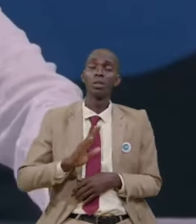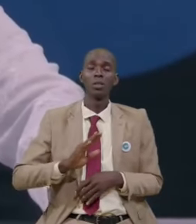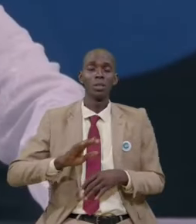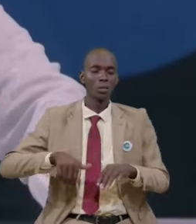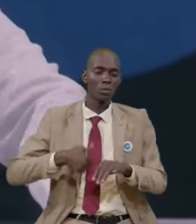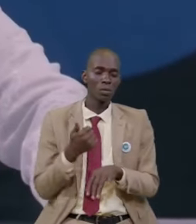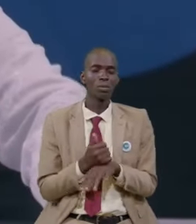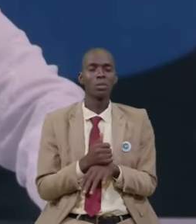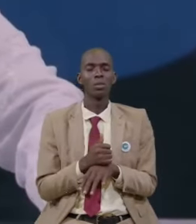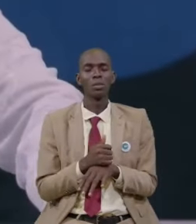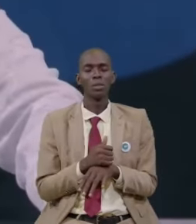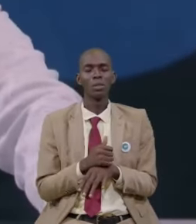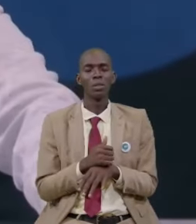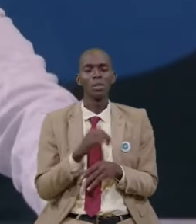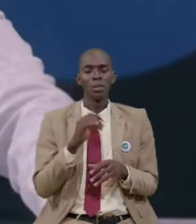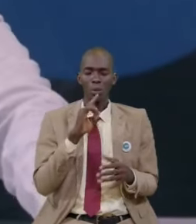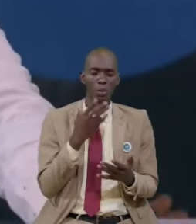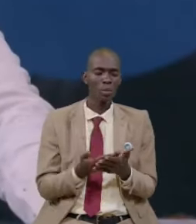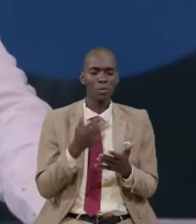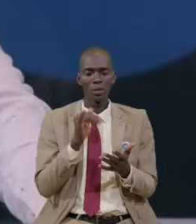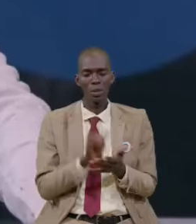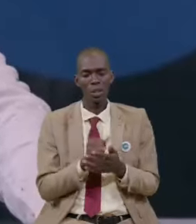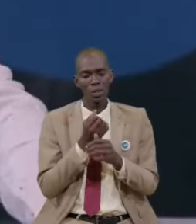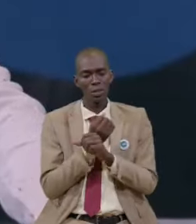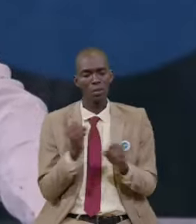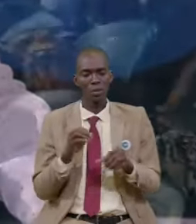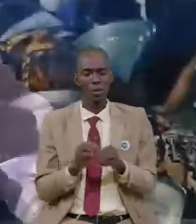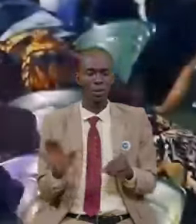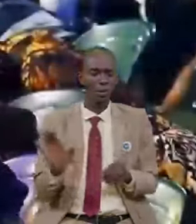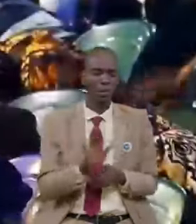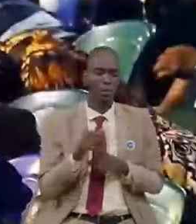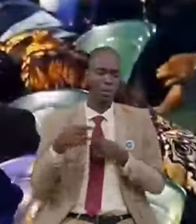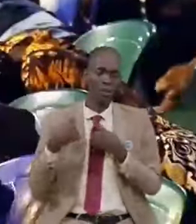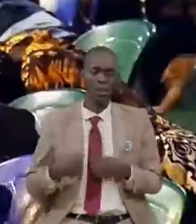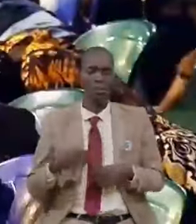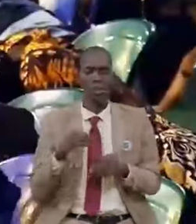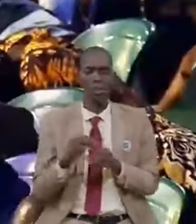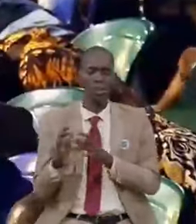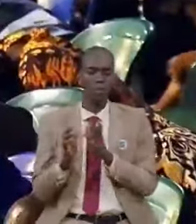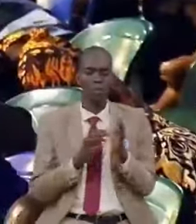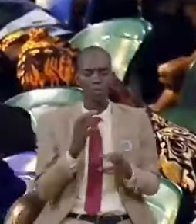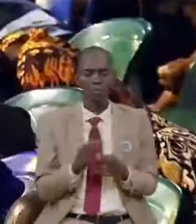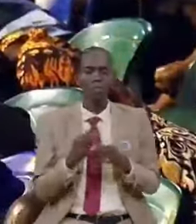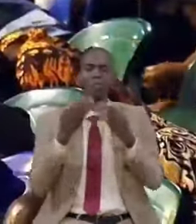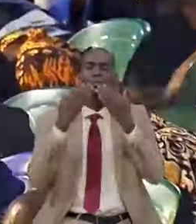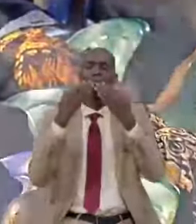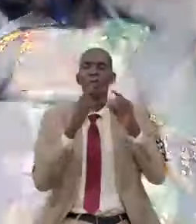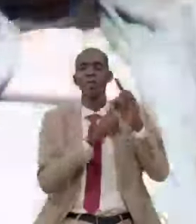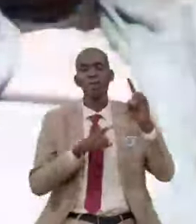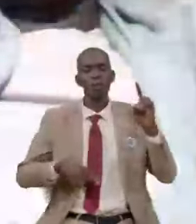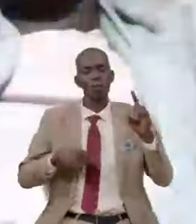that salvation in their hearts, in Jesus' name. Thank you, Lord, for the answer.